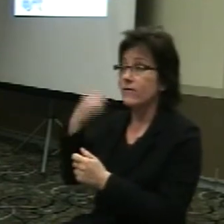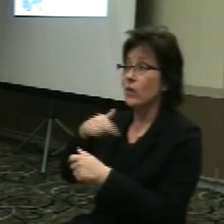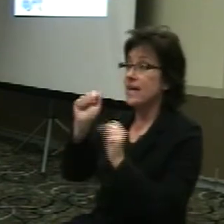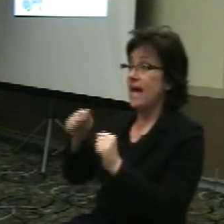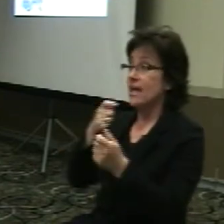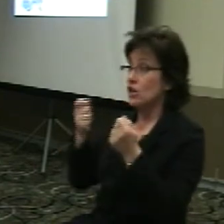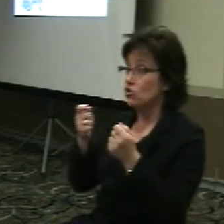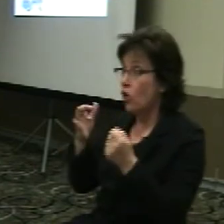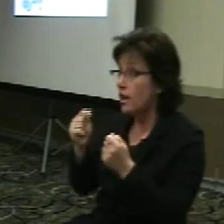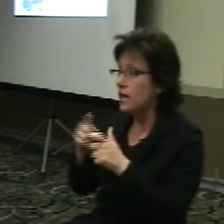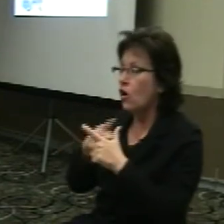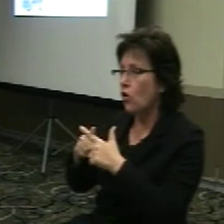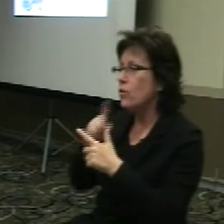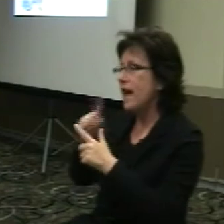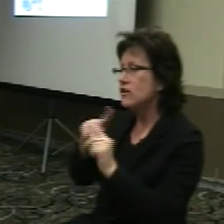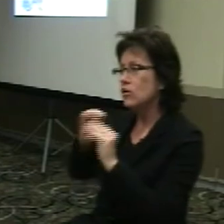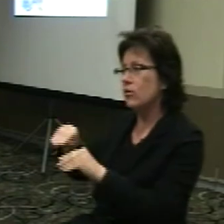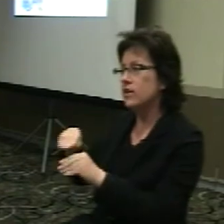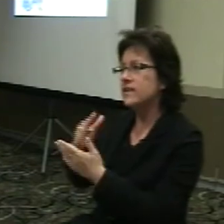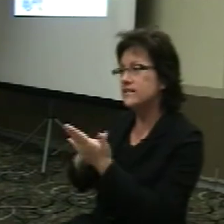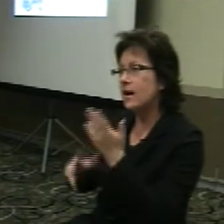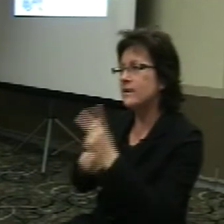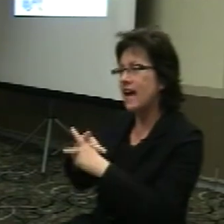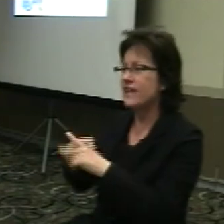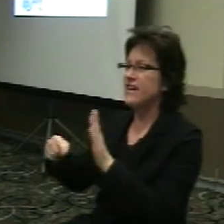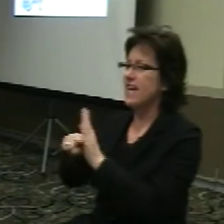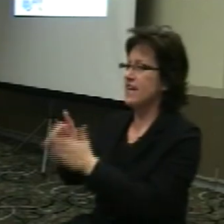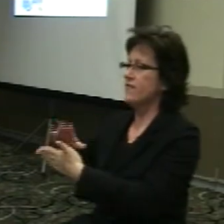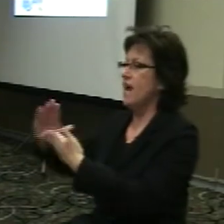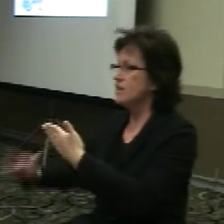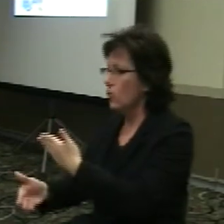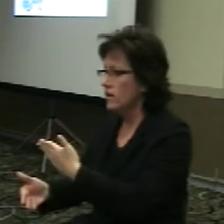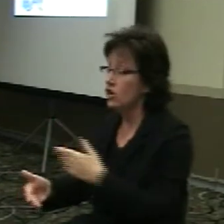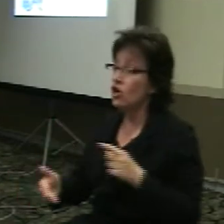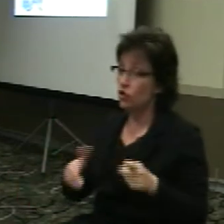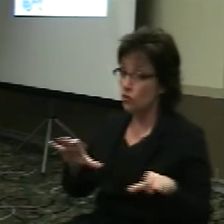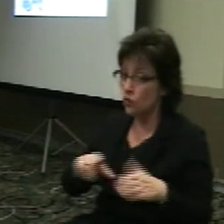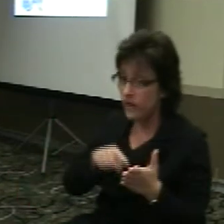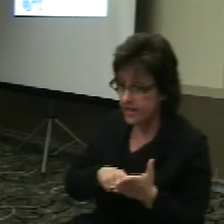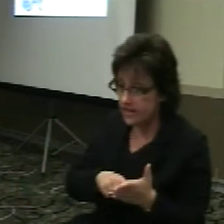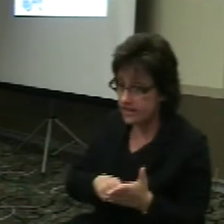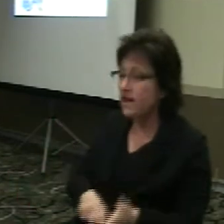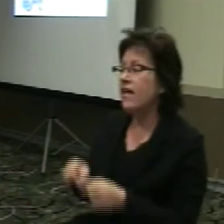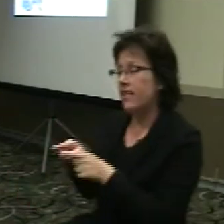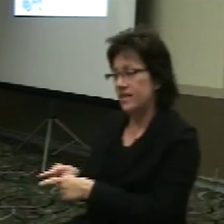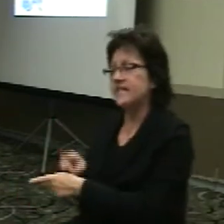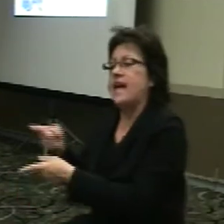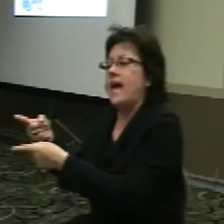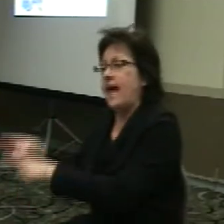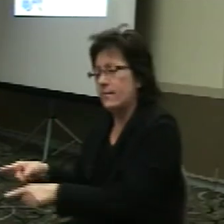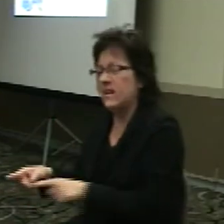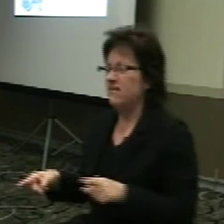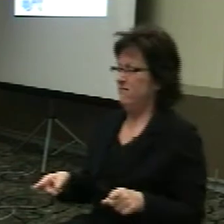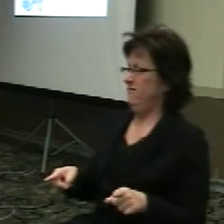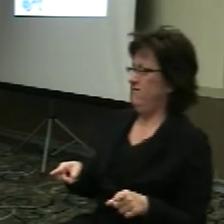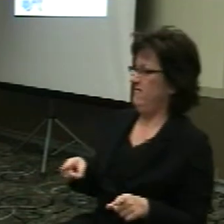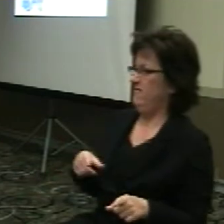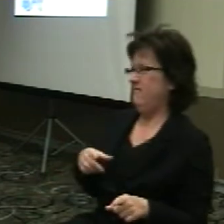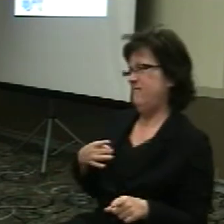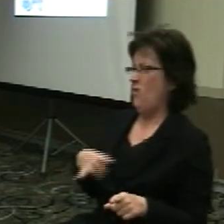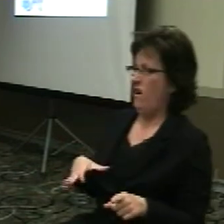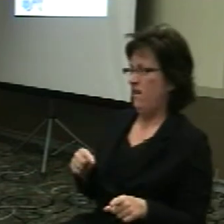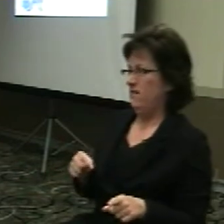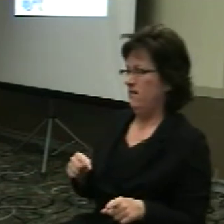control that, or we actually put some sort of a negative consequence in that when you do this, this occurs, and you probably don't like that. So if you have a choice,